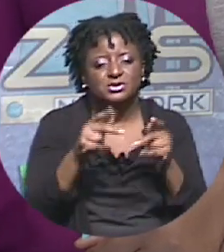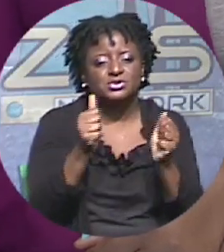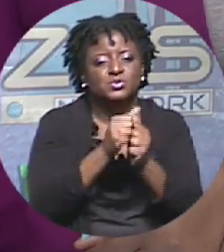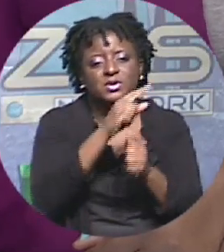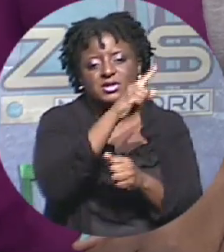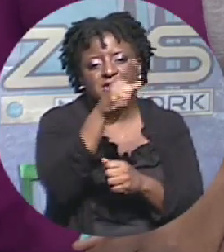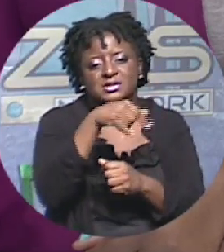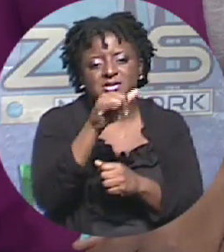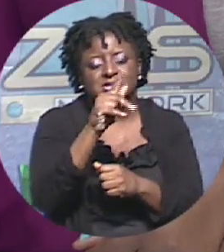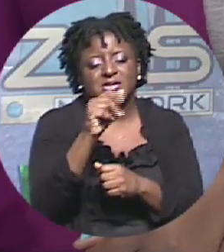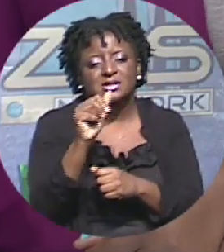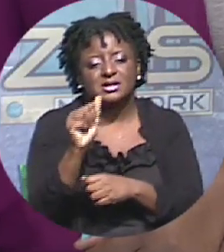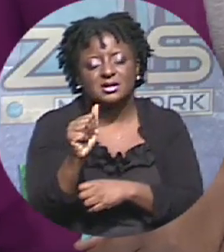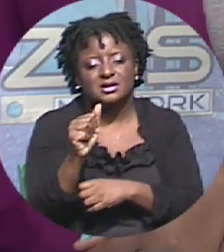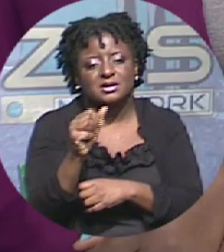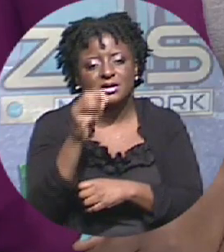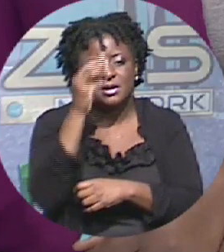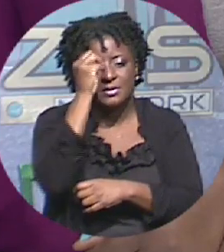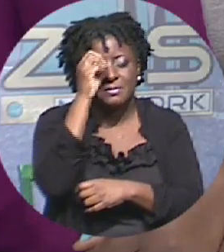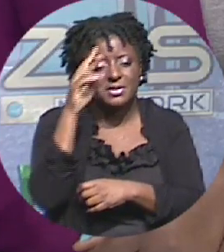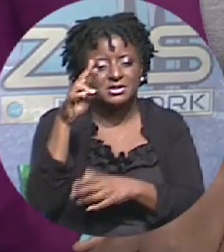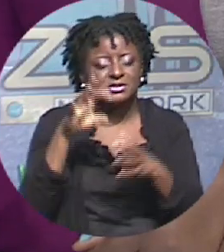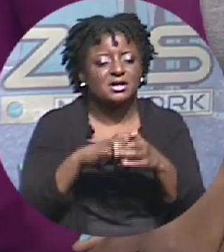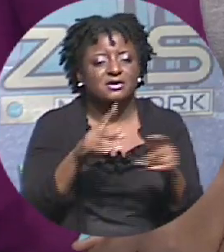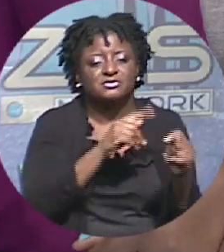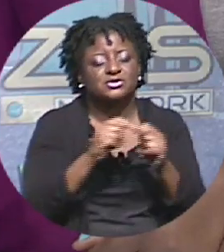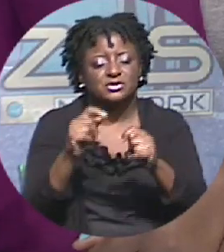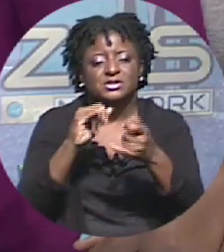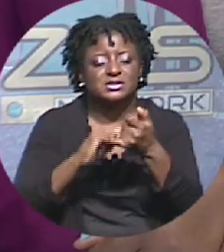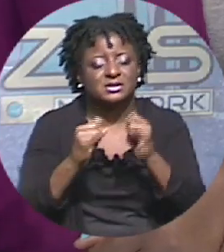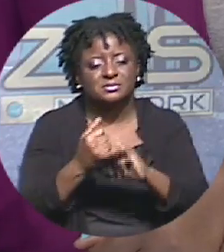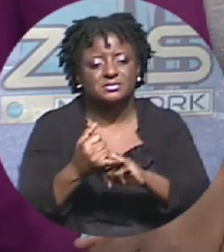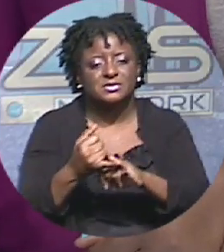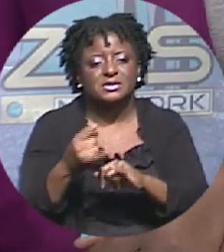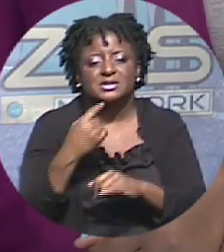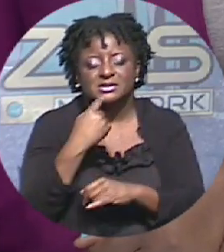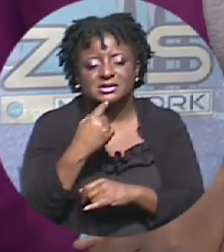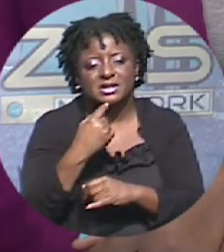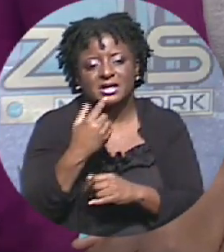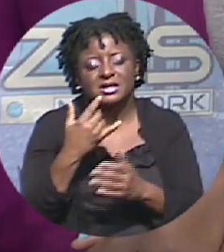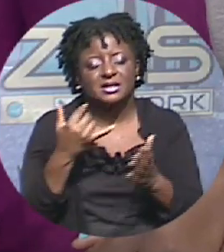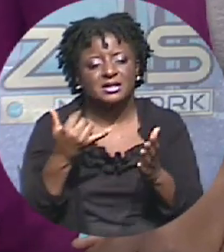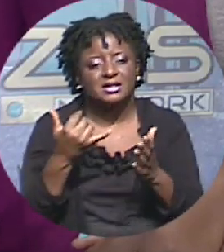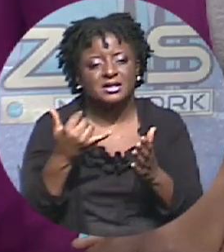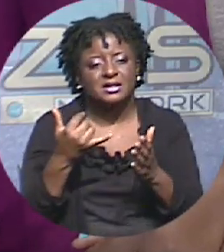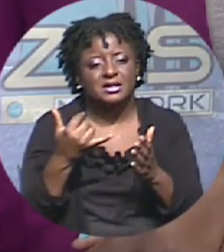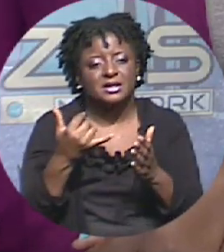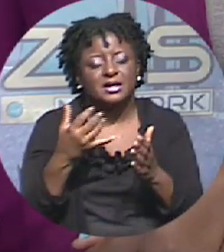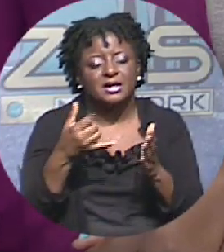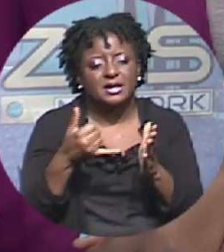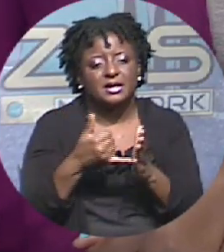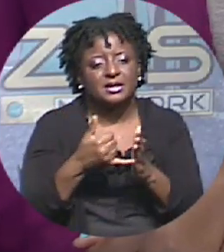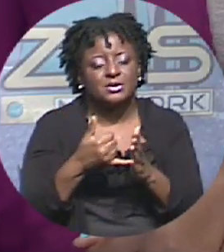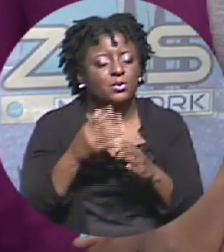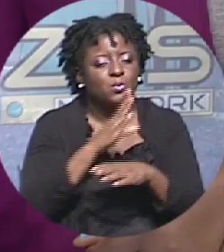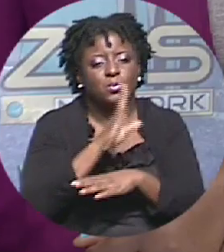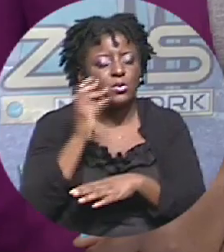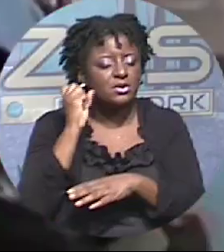Tourism told Arola Don Davis if it will have an impact on our number one industry and what plans are in place to keep our visitors